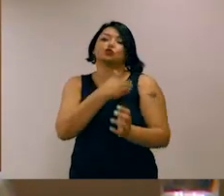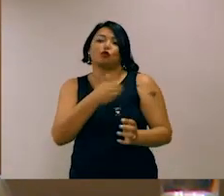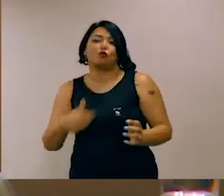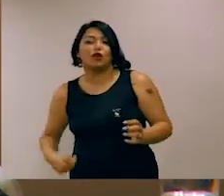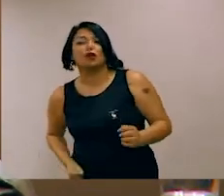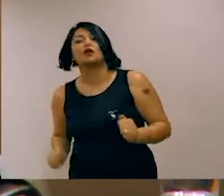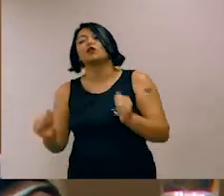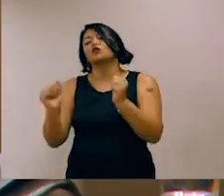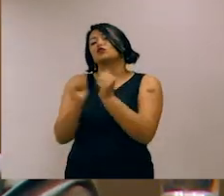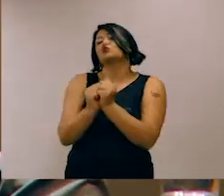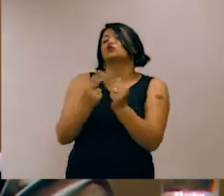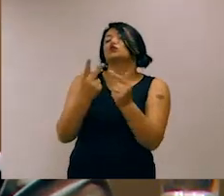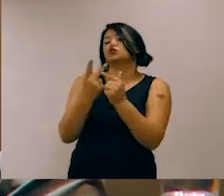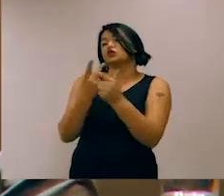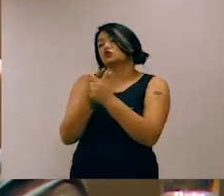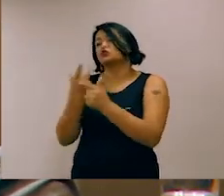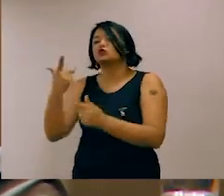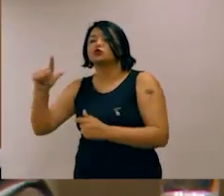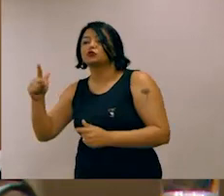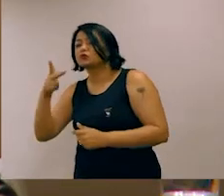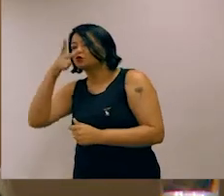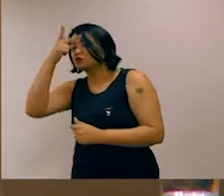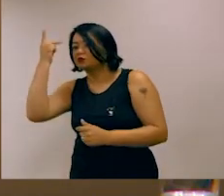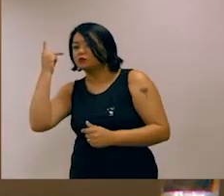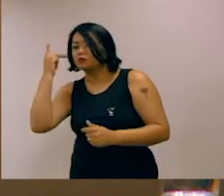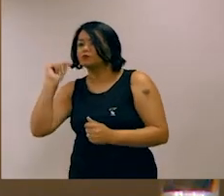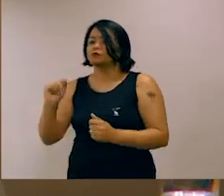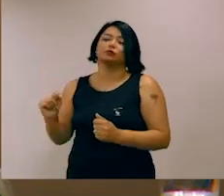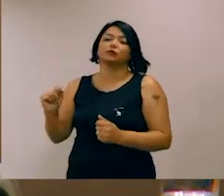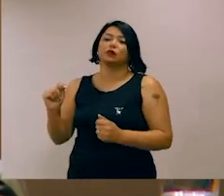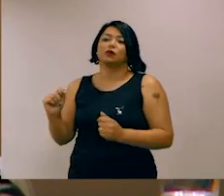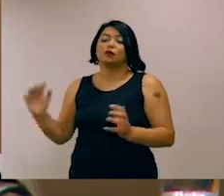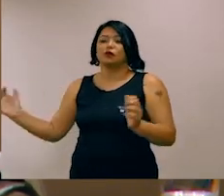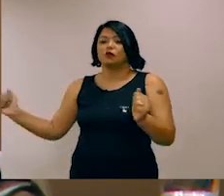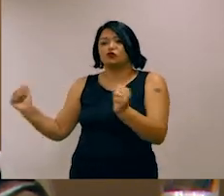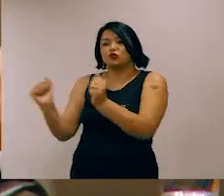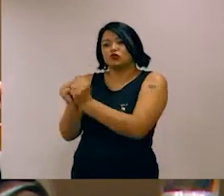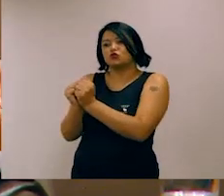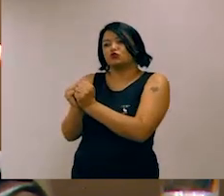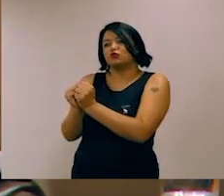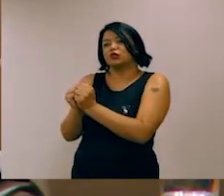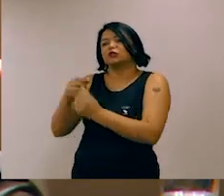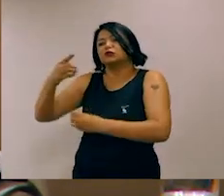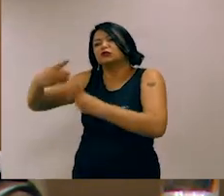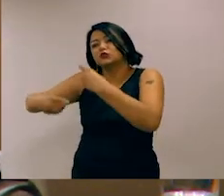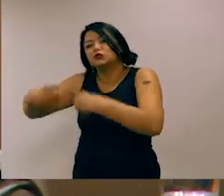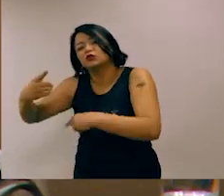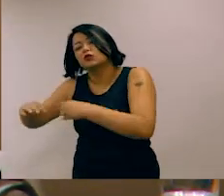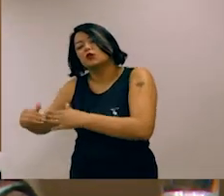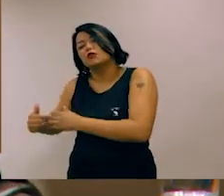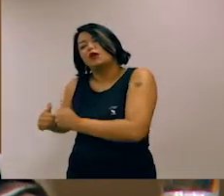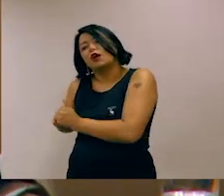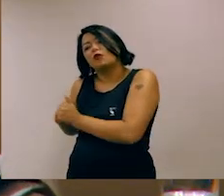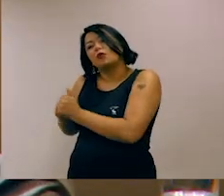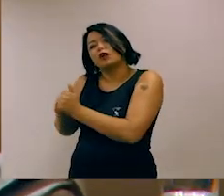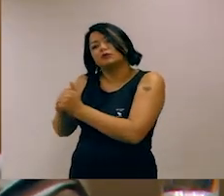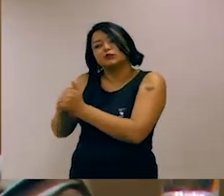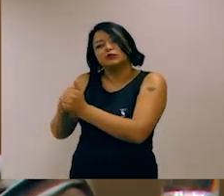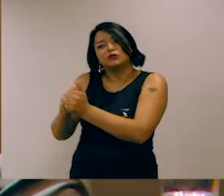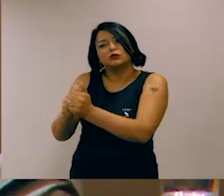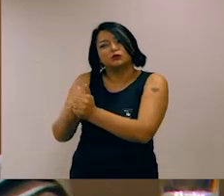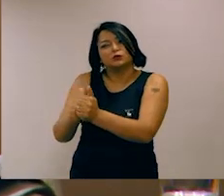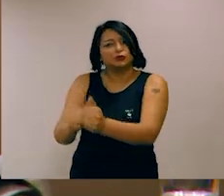several months after that. And I think that's a good way, first of all, to connect between academia and